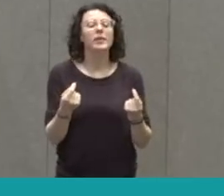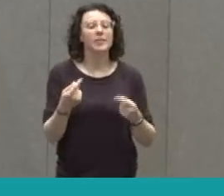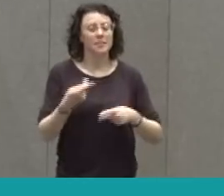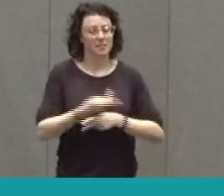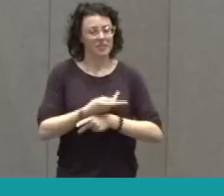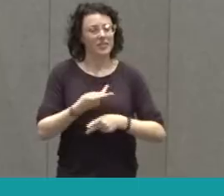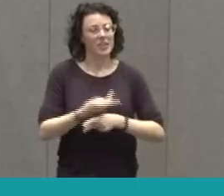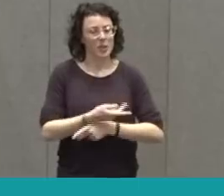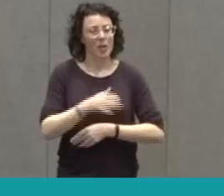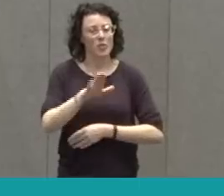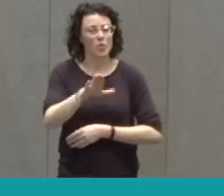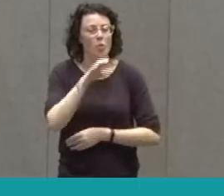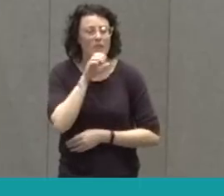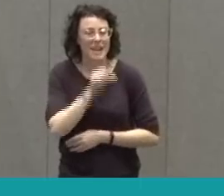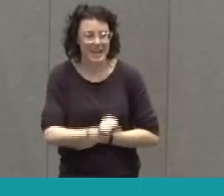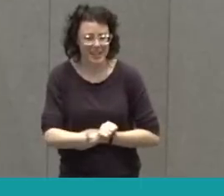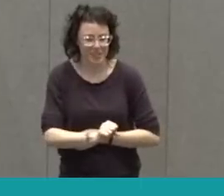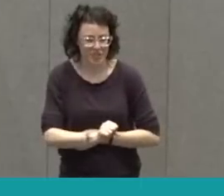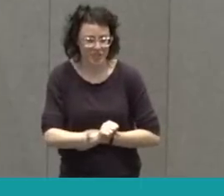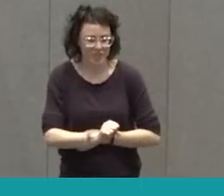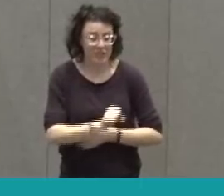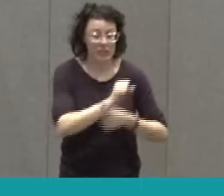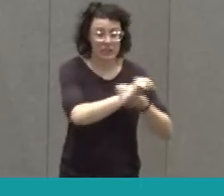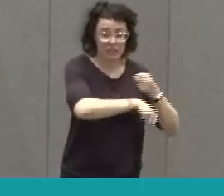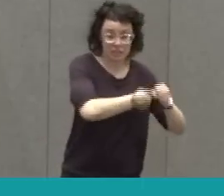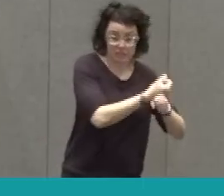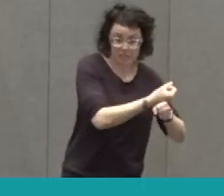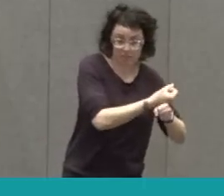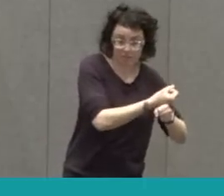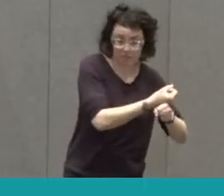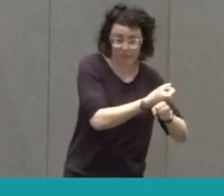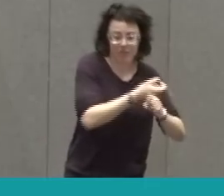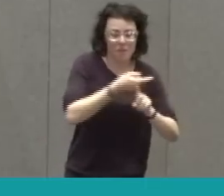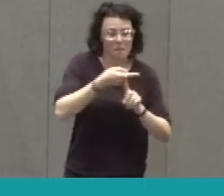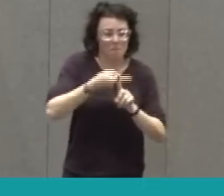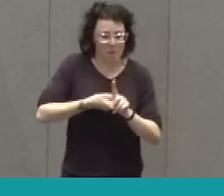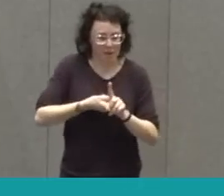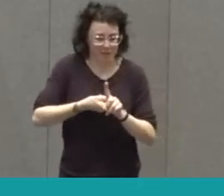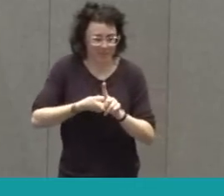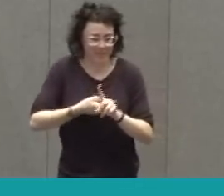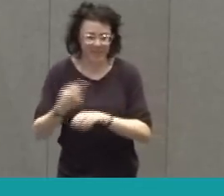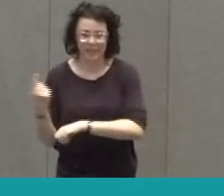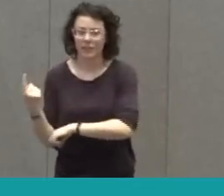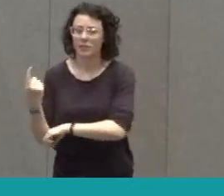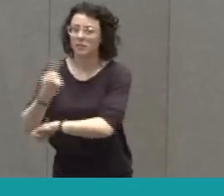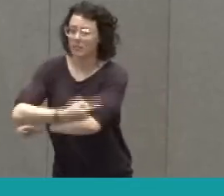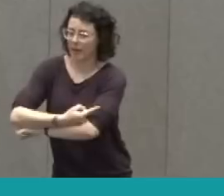old, how many months old are you, and then figure out how many days old.